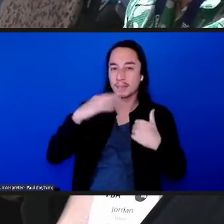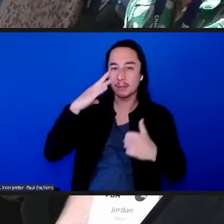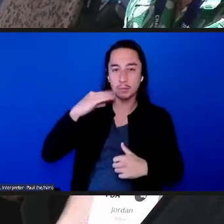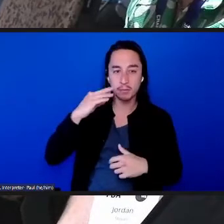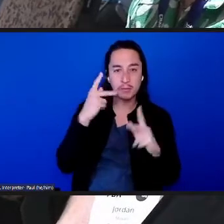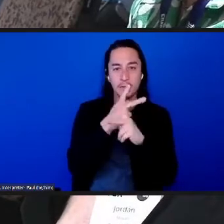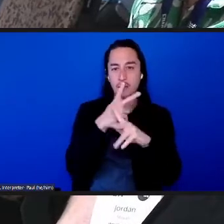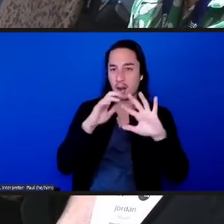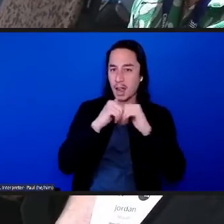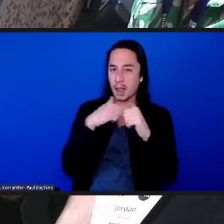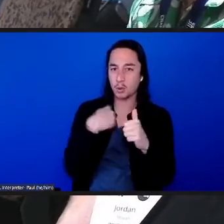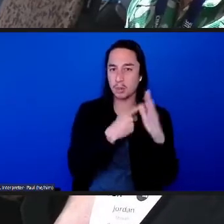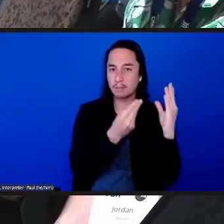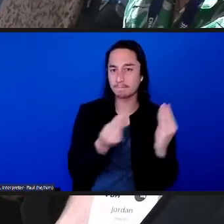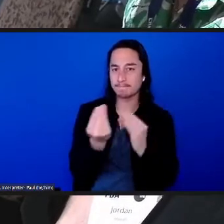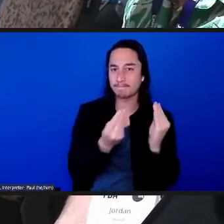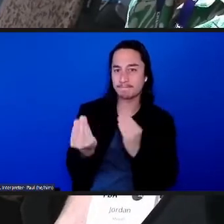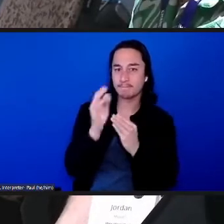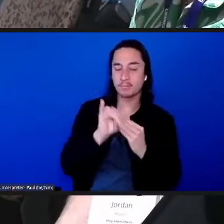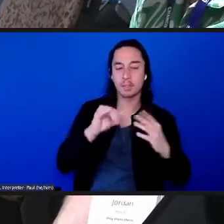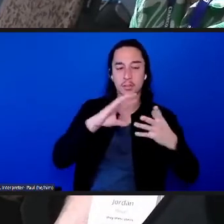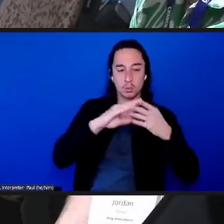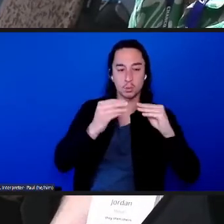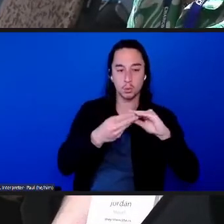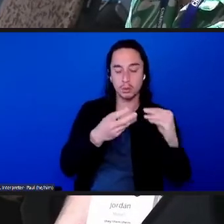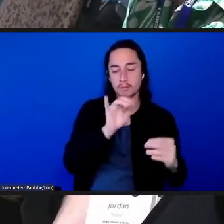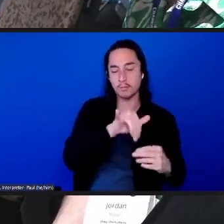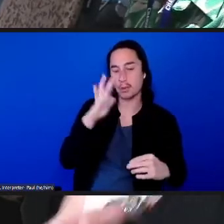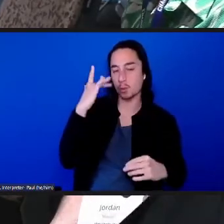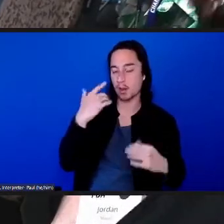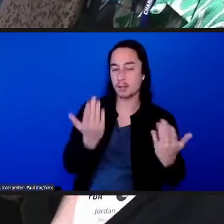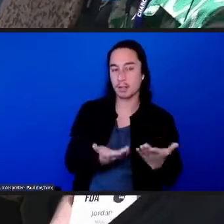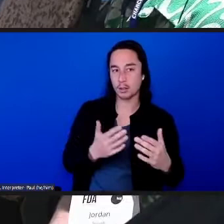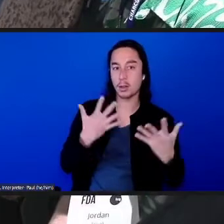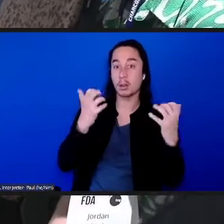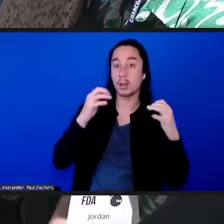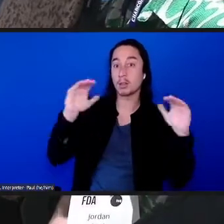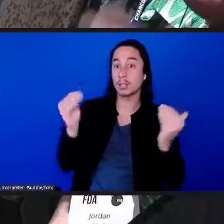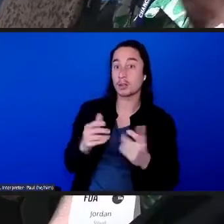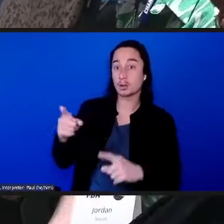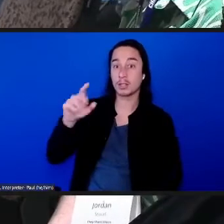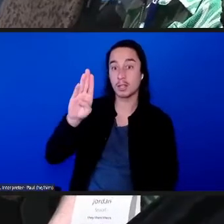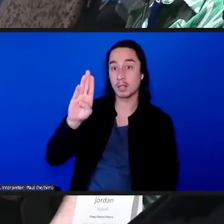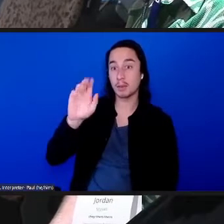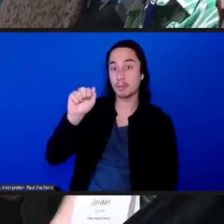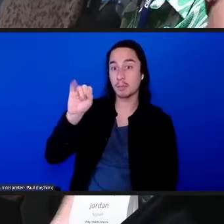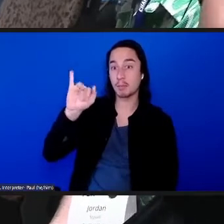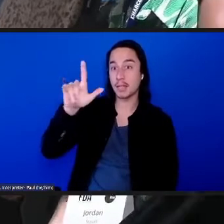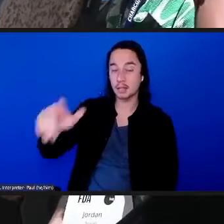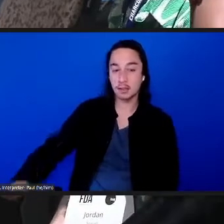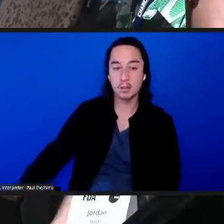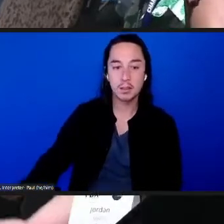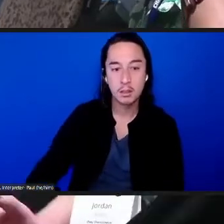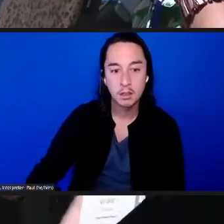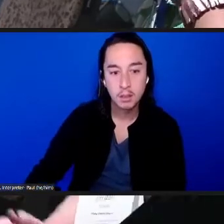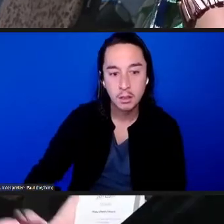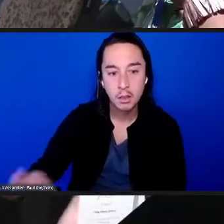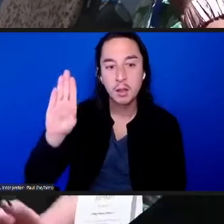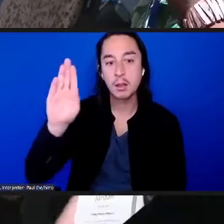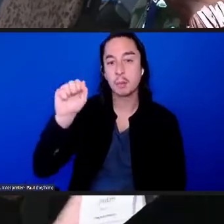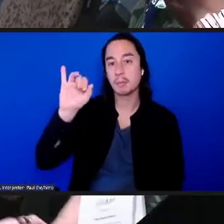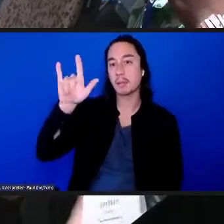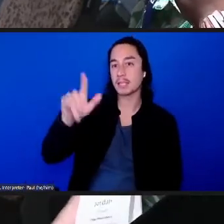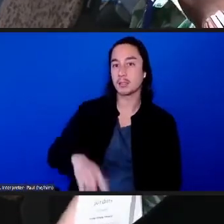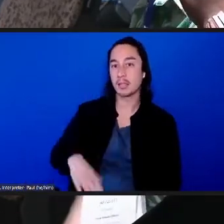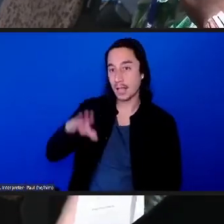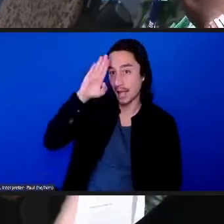those stories in, and that's why they're here. So I'd like to introduce Basil. Hi, Basil. And